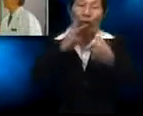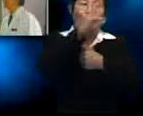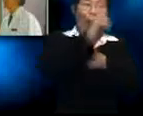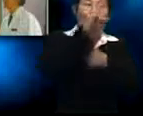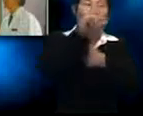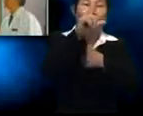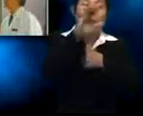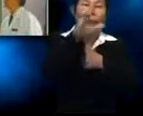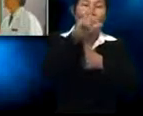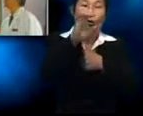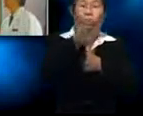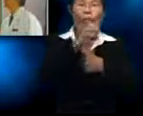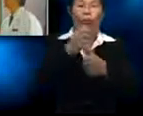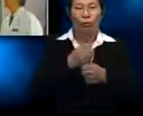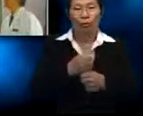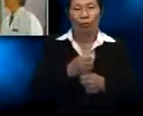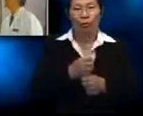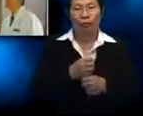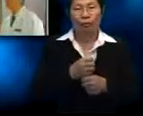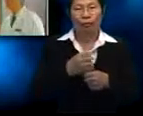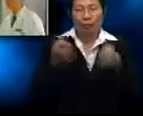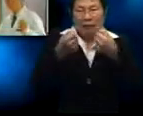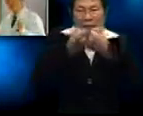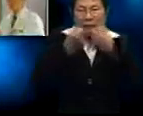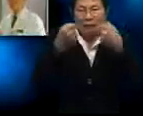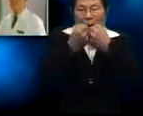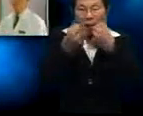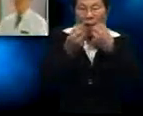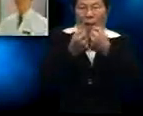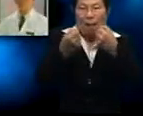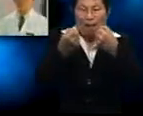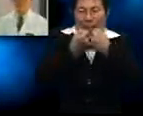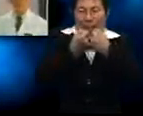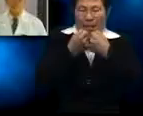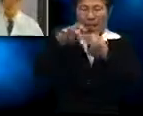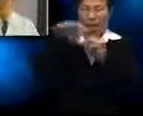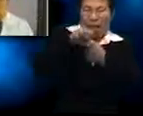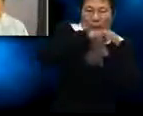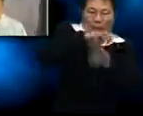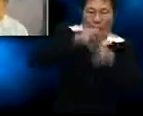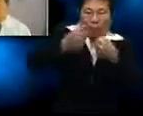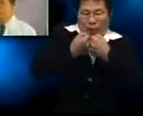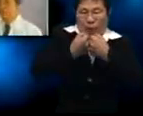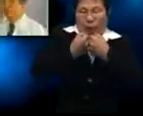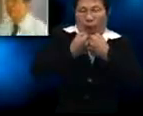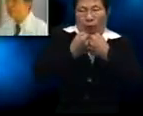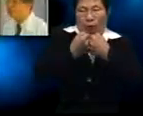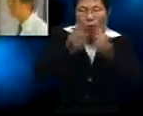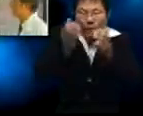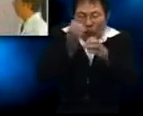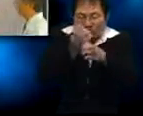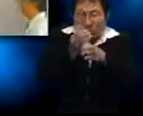molecules or liquid molecules will pull all the molecules in to form minimum surface